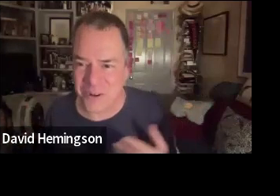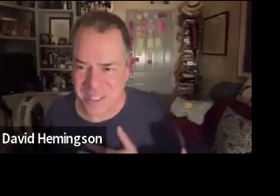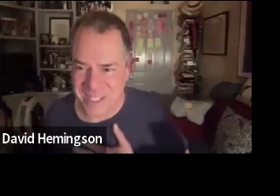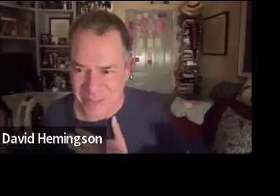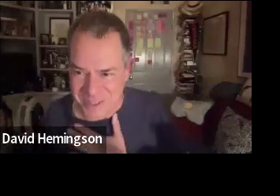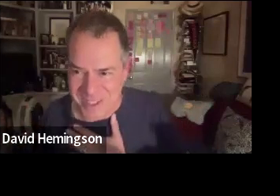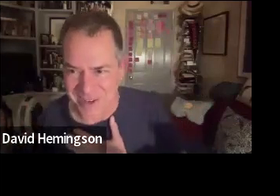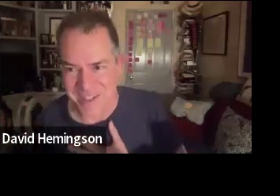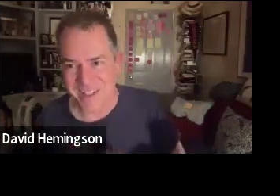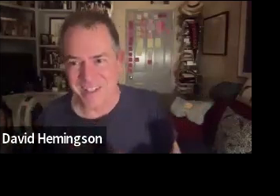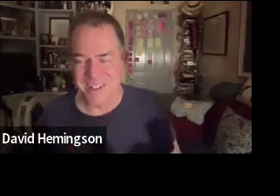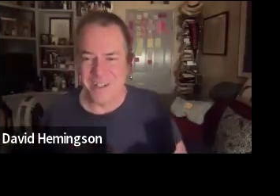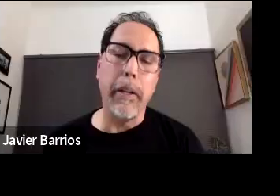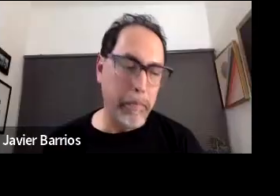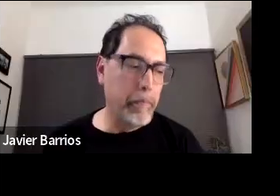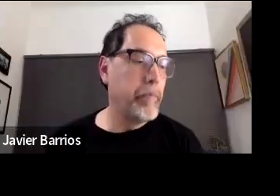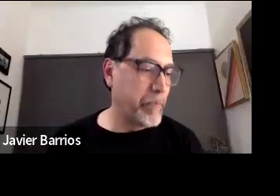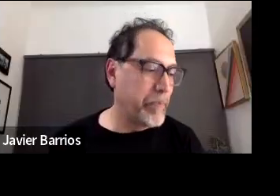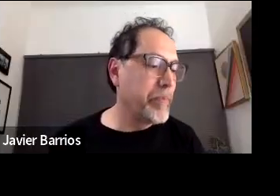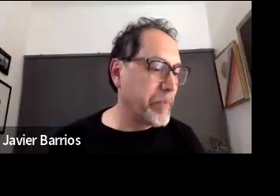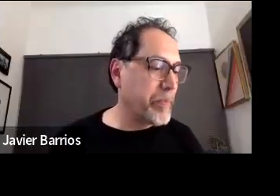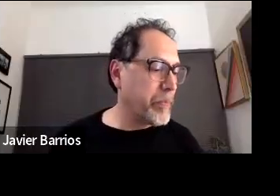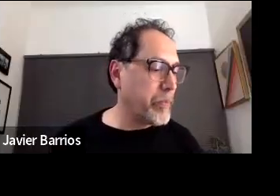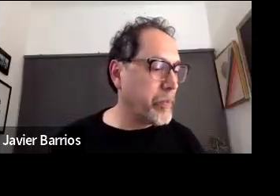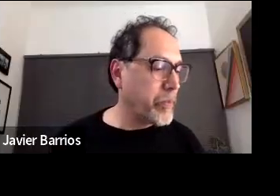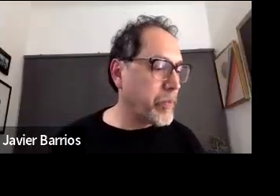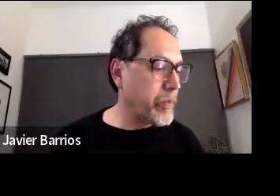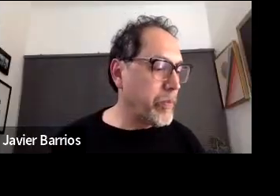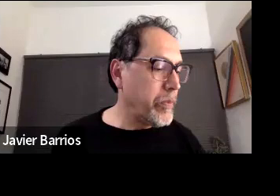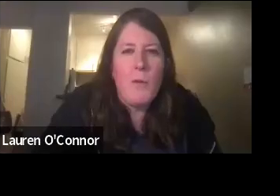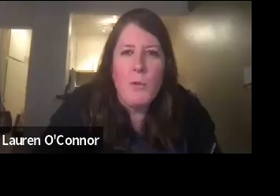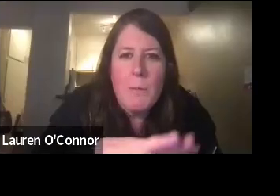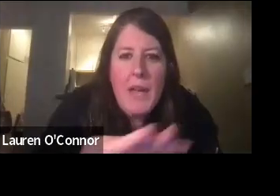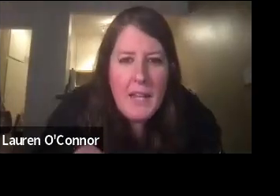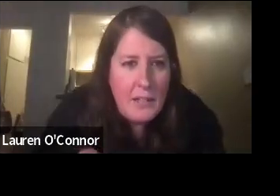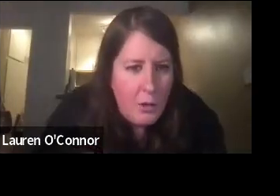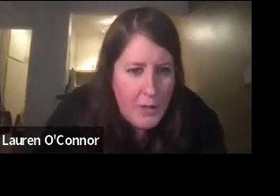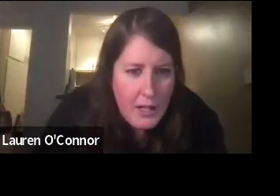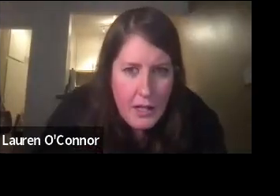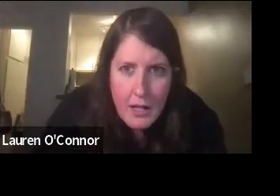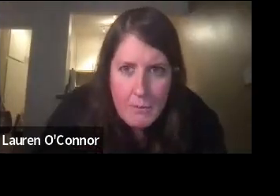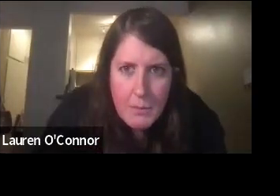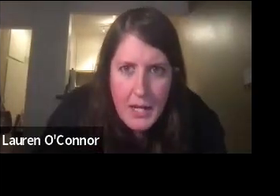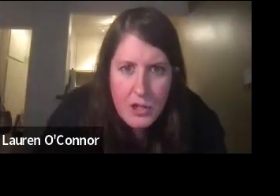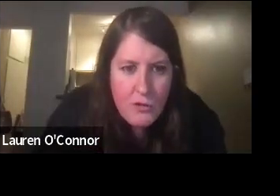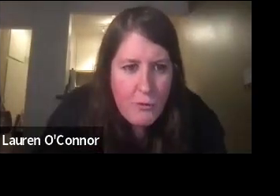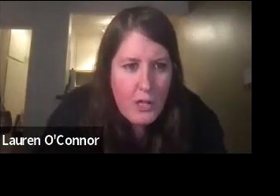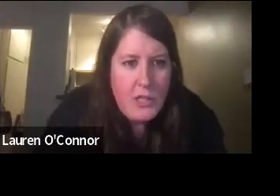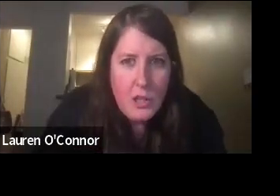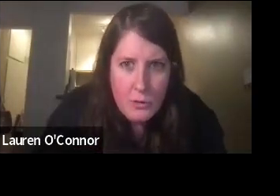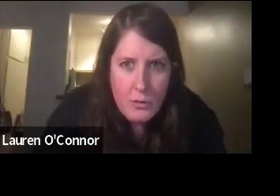much harder is it going to get for this kid, right? Um, you know. So we'll jump ahead a little bit to